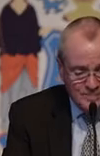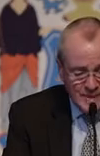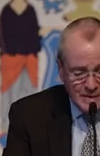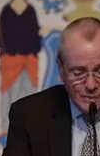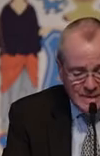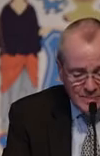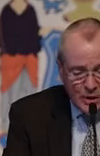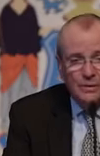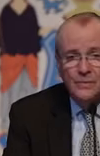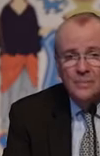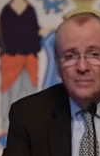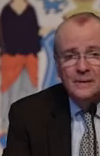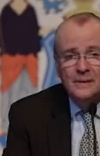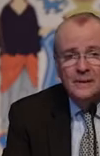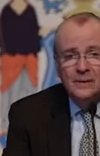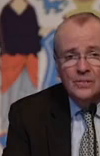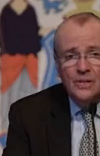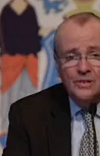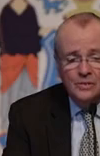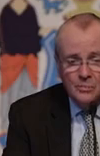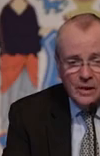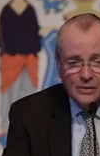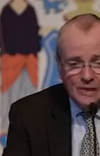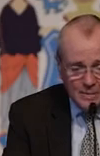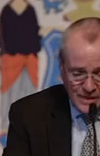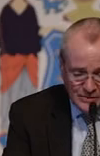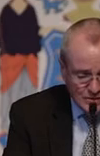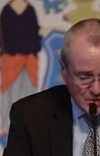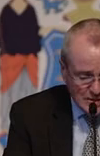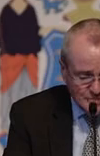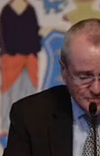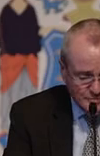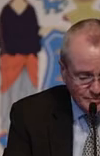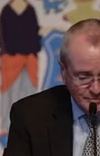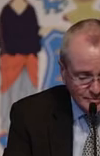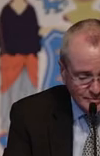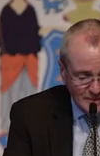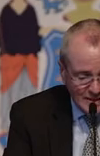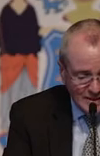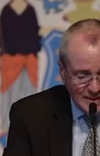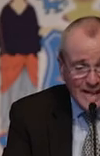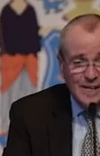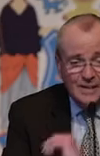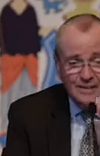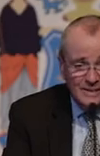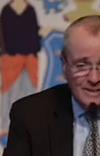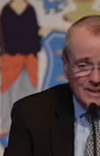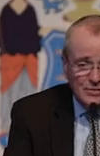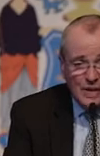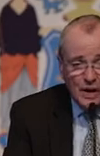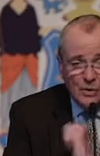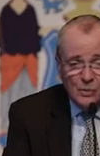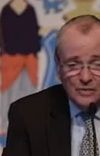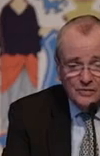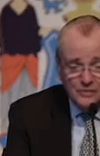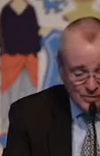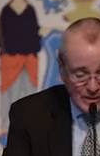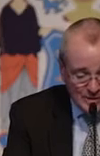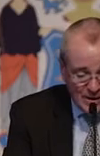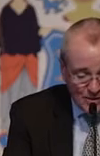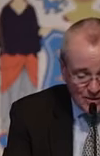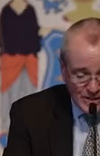Morristown. We keep all of them in our thoughts and prayers. God bless you, Darell. And here is Carole